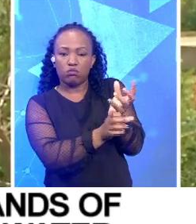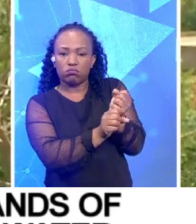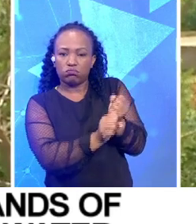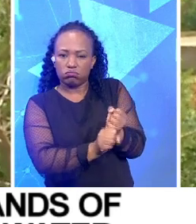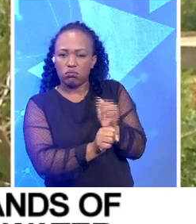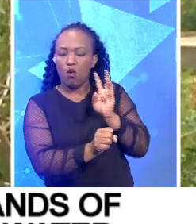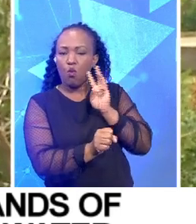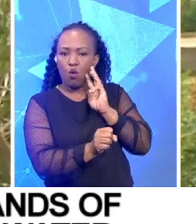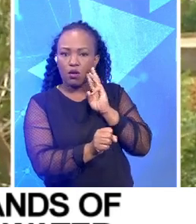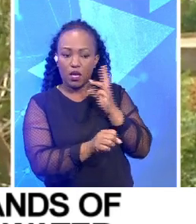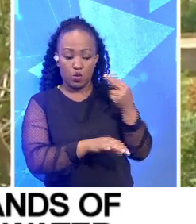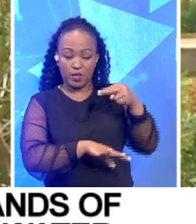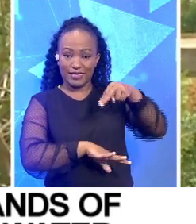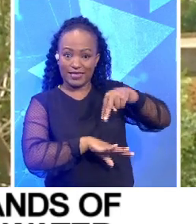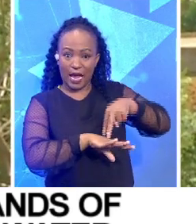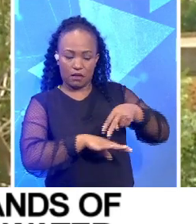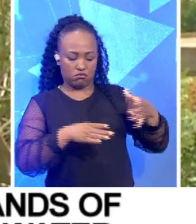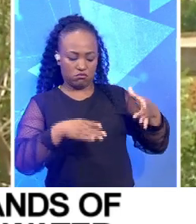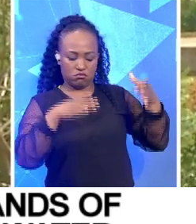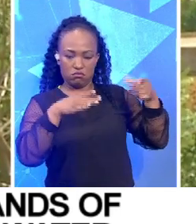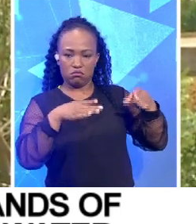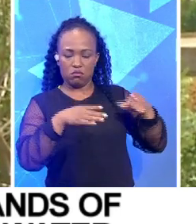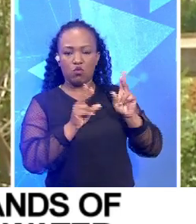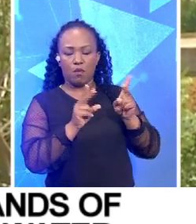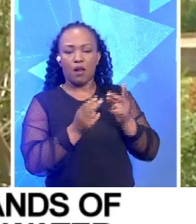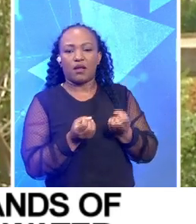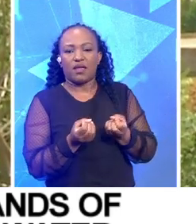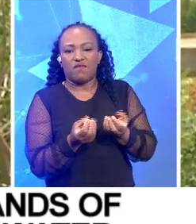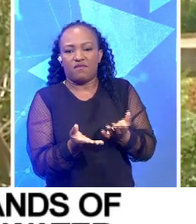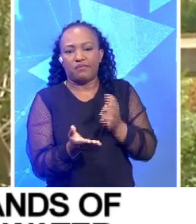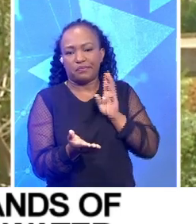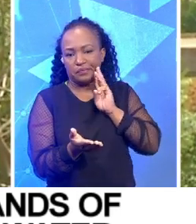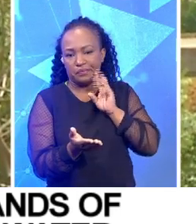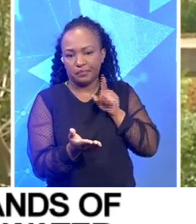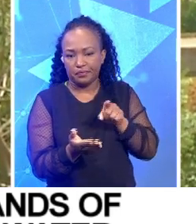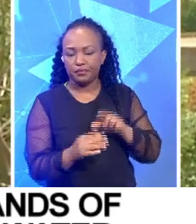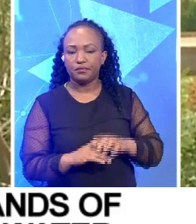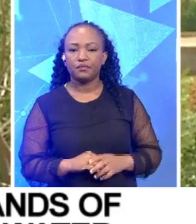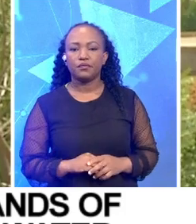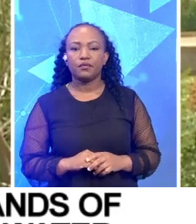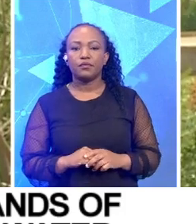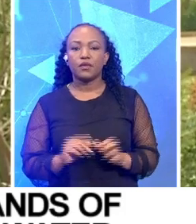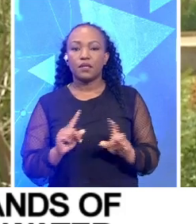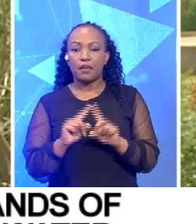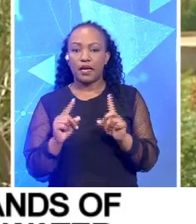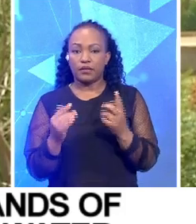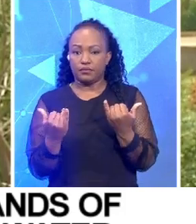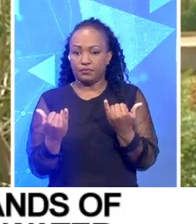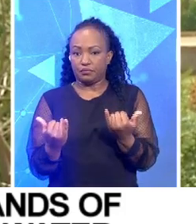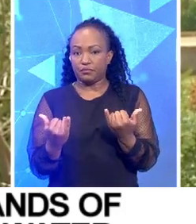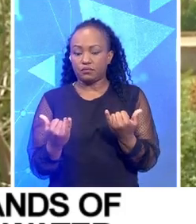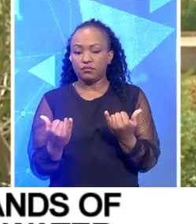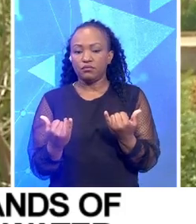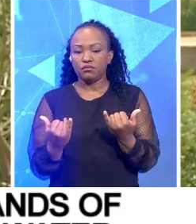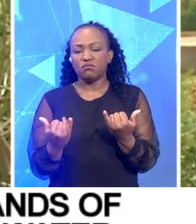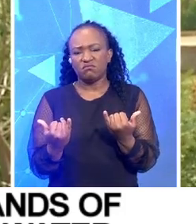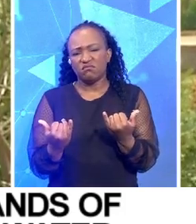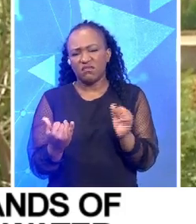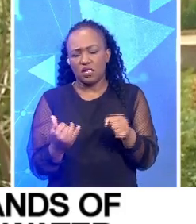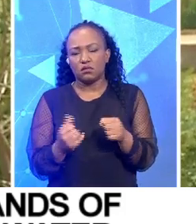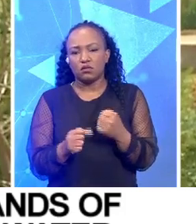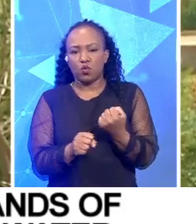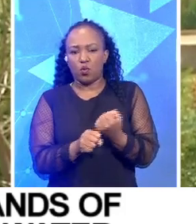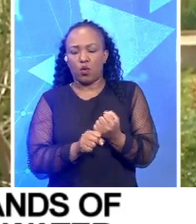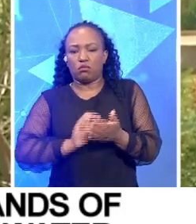we're standing over. So at present, we are operational. We would